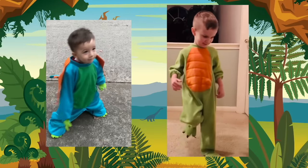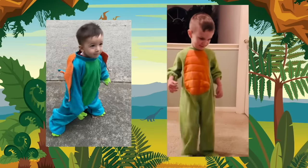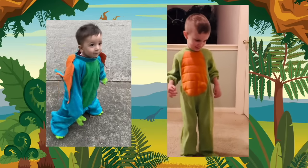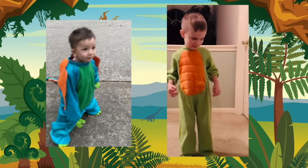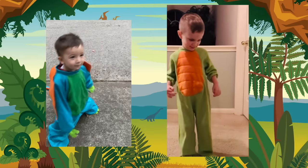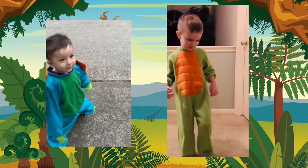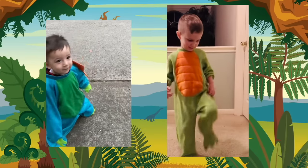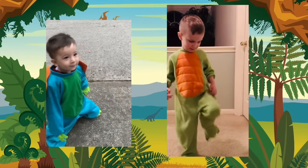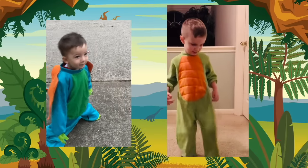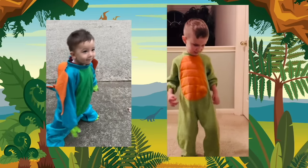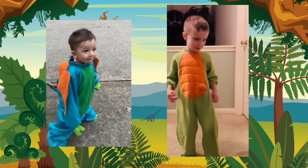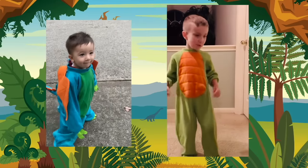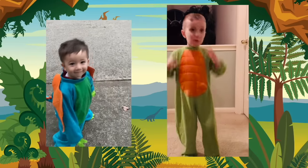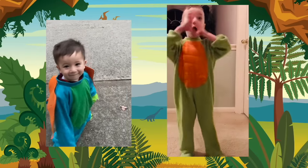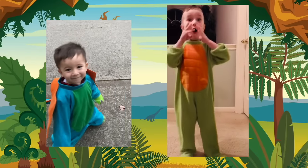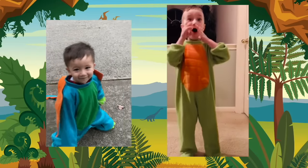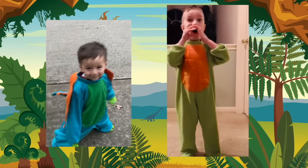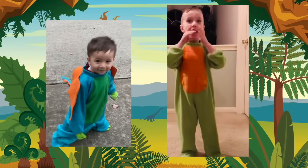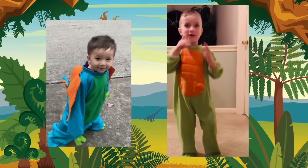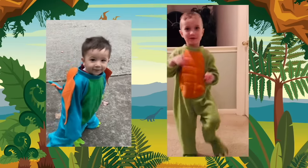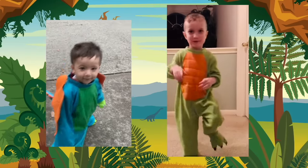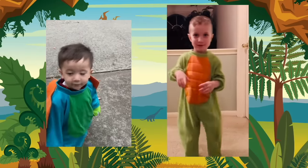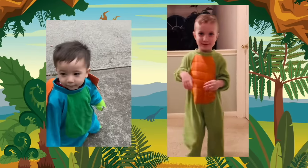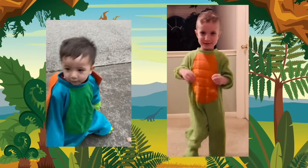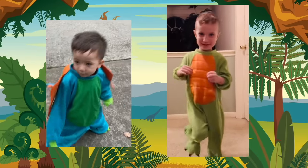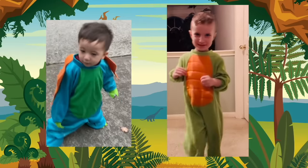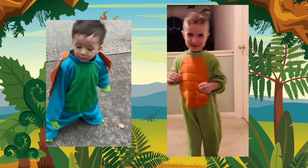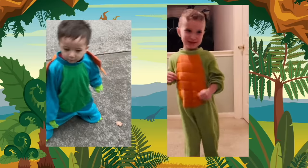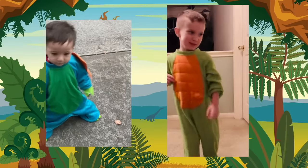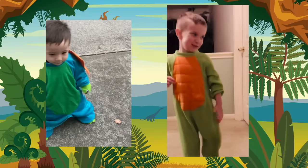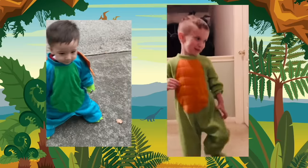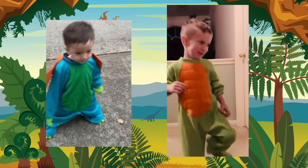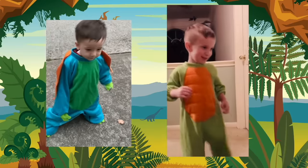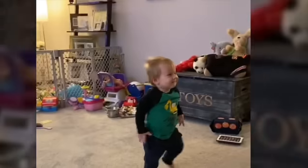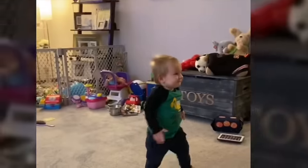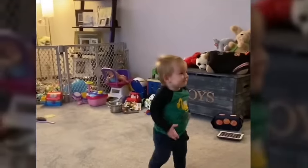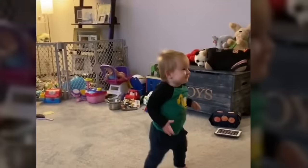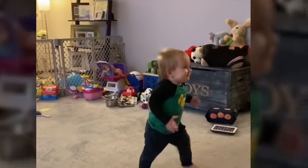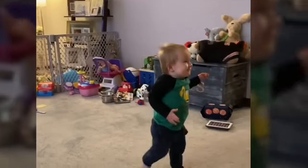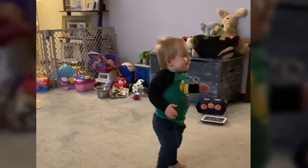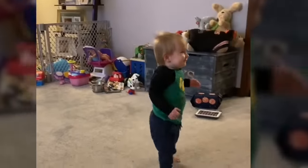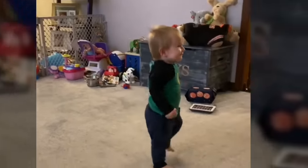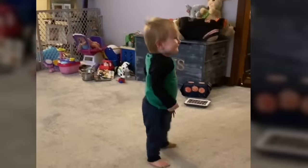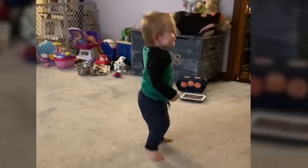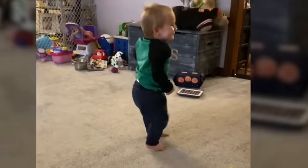Dinosaurs stomped around all day. Dino play.